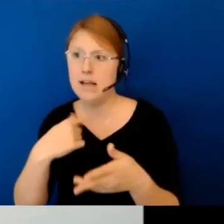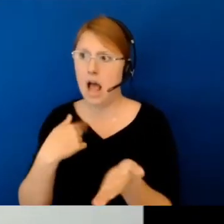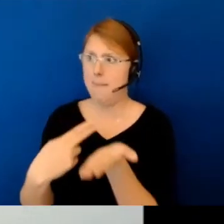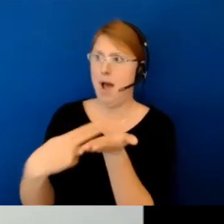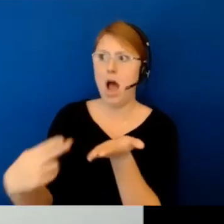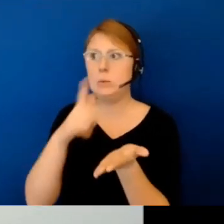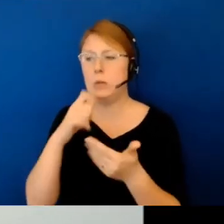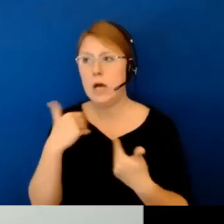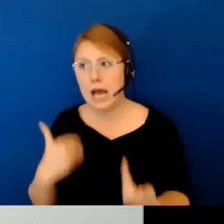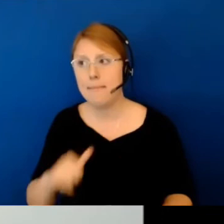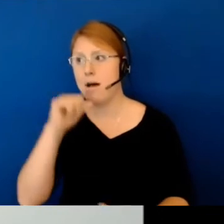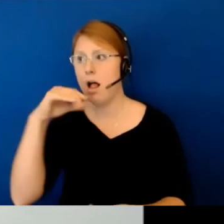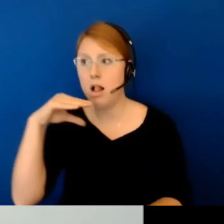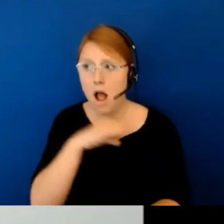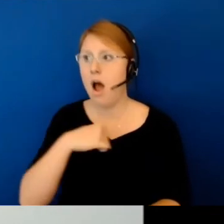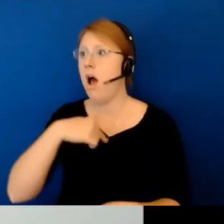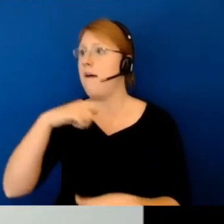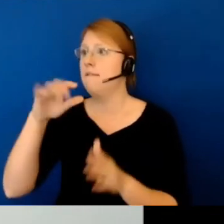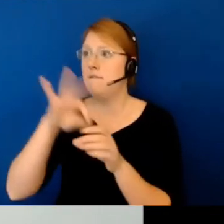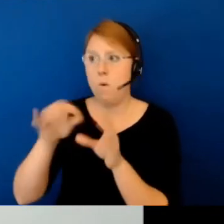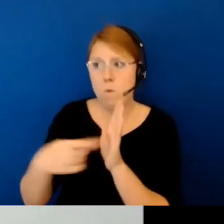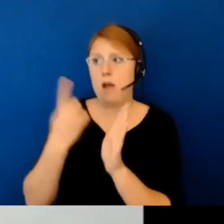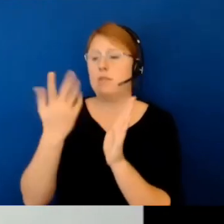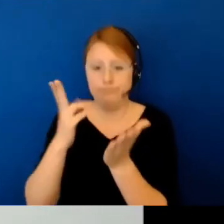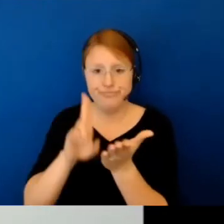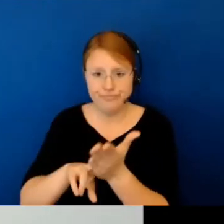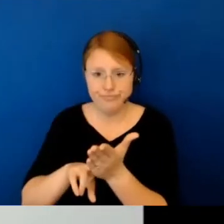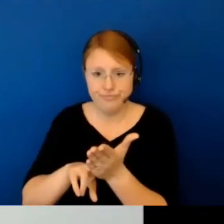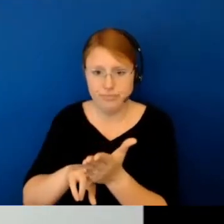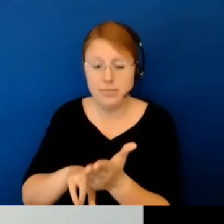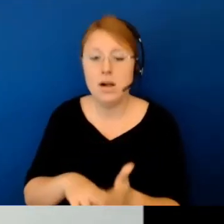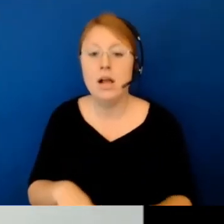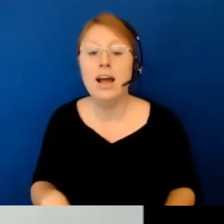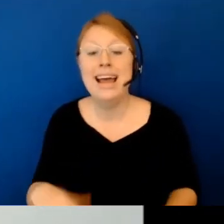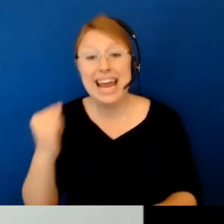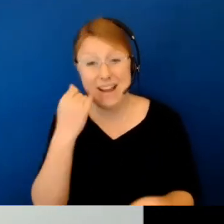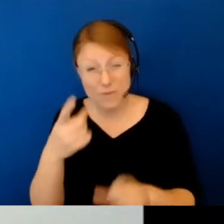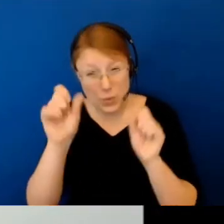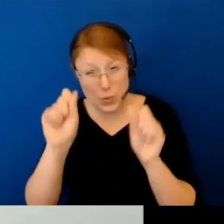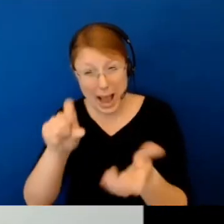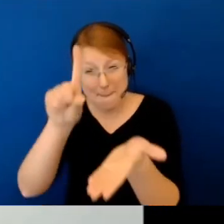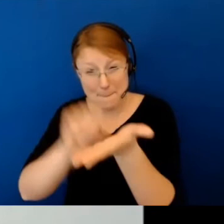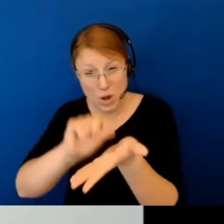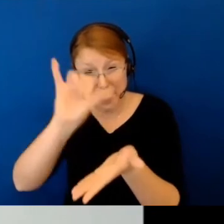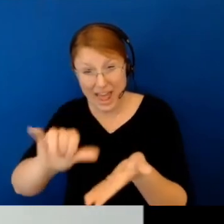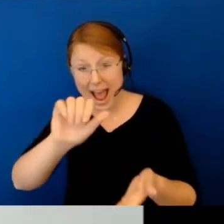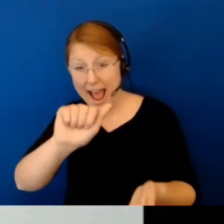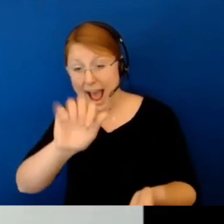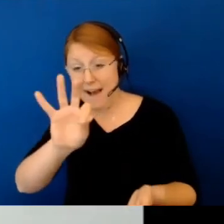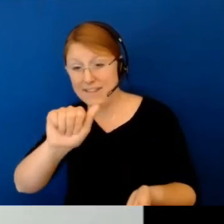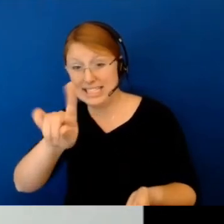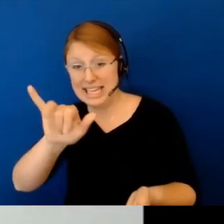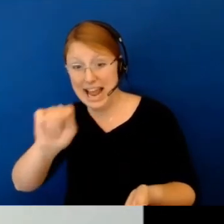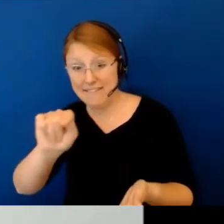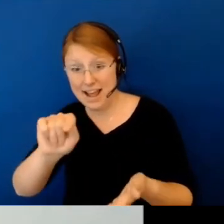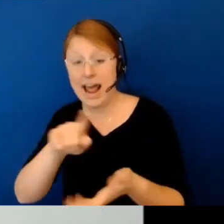signature. Please make sure to email this information no later than 8 p.m. on Tuesday, November